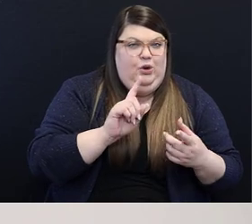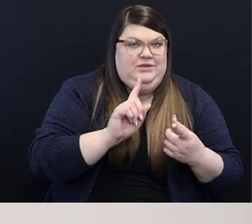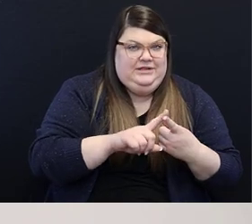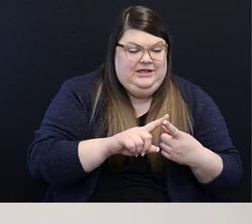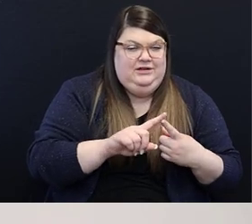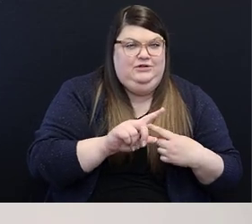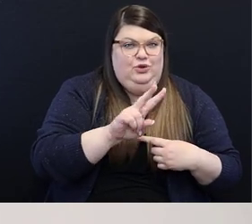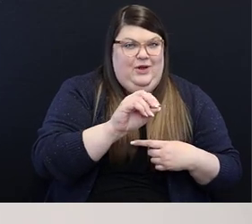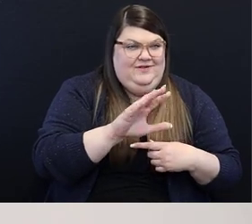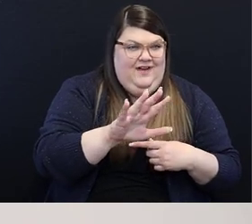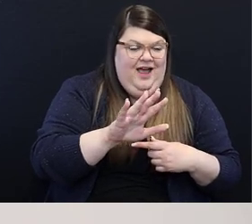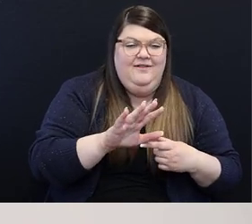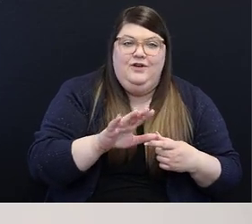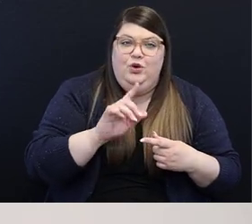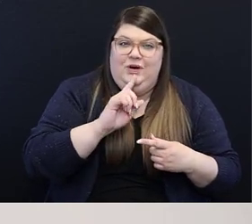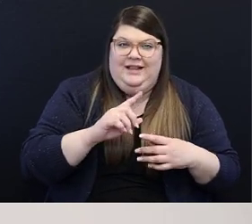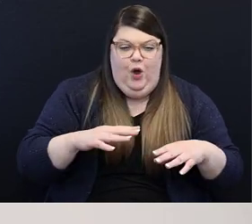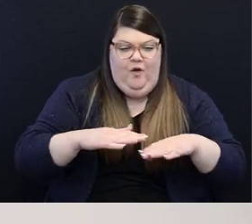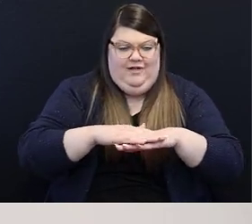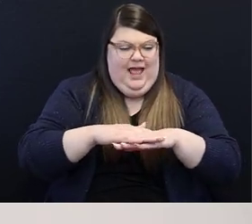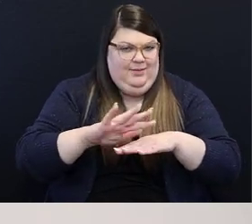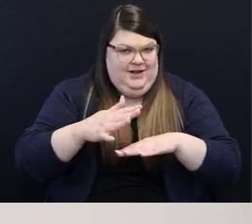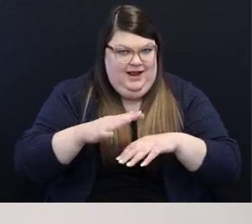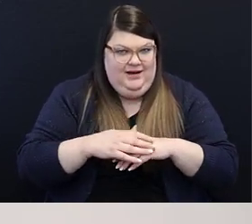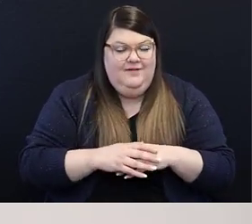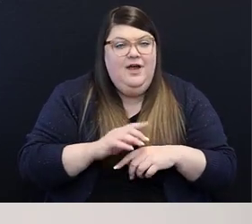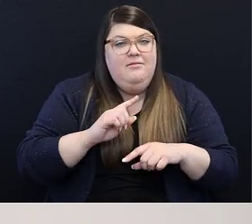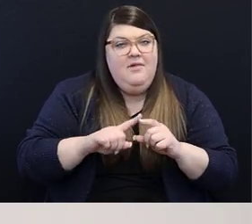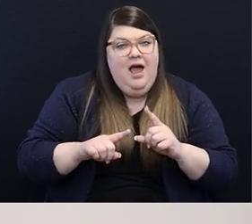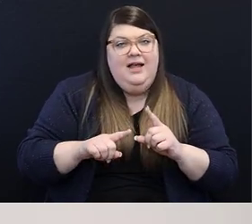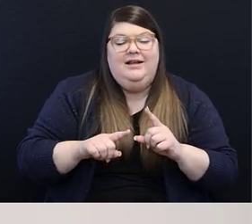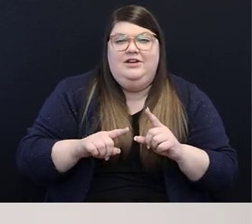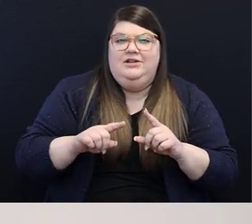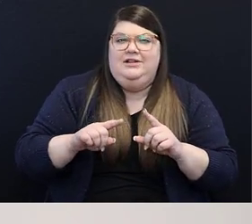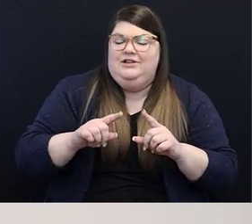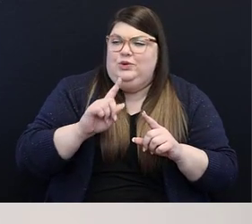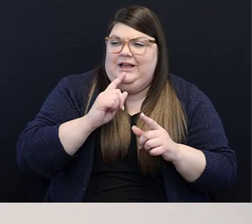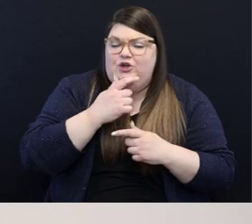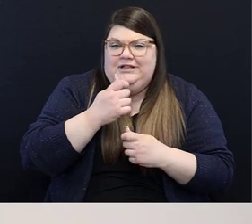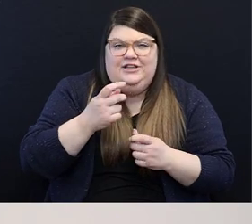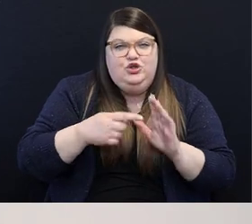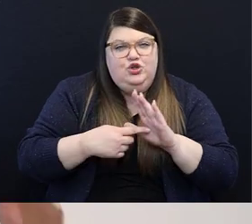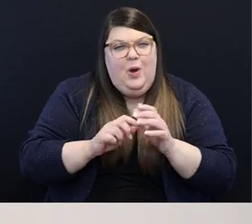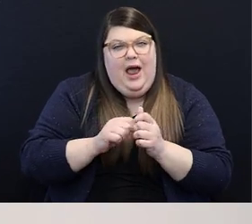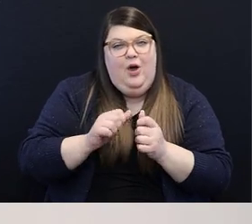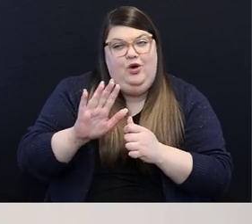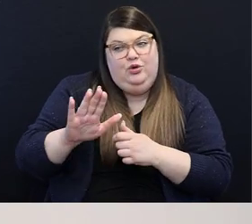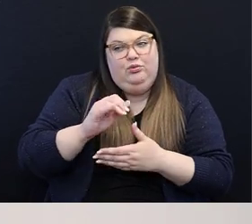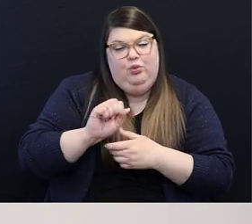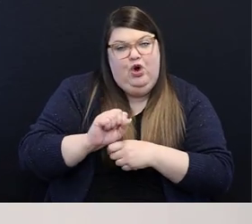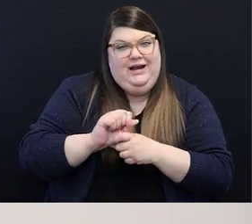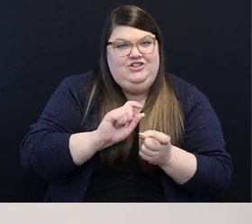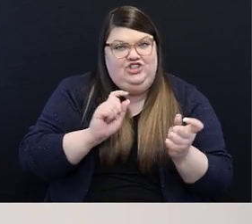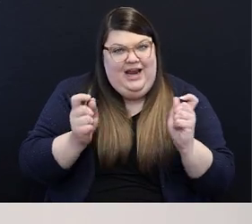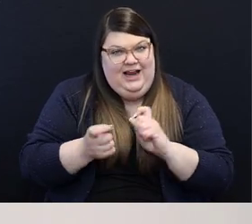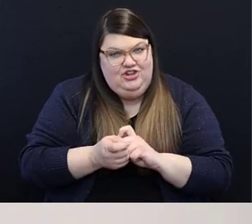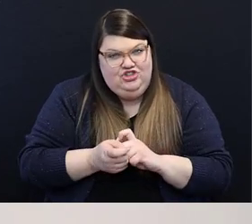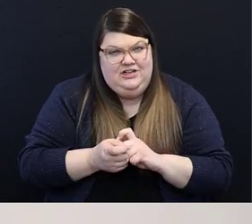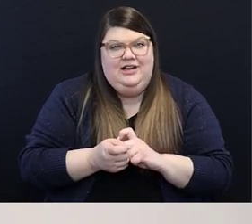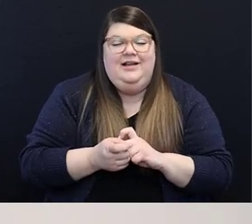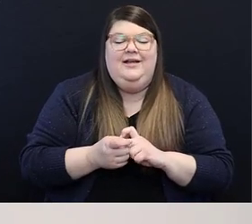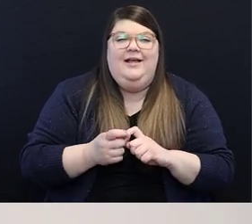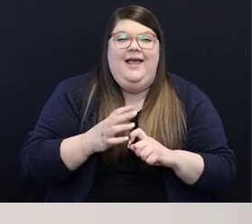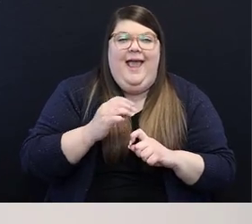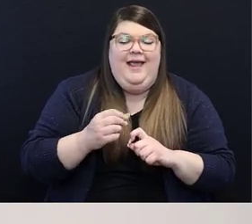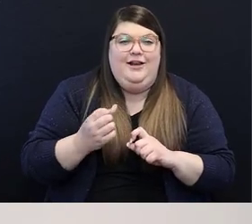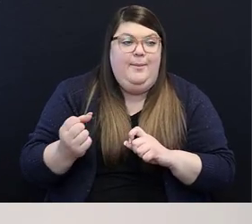as a starting point to see how Rebecca's work has progressed and changed, and also, you know, come back to certain ideas time and